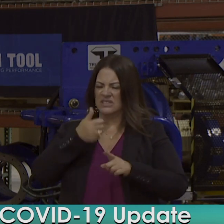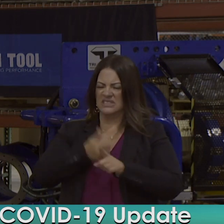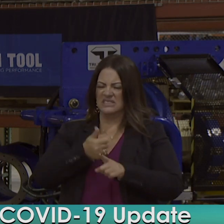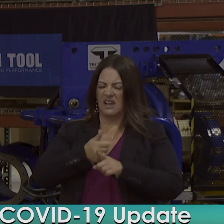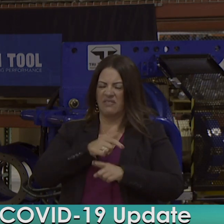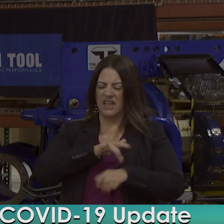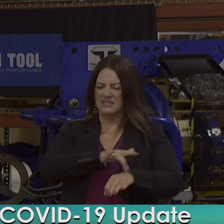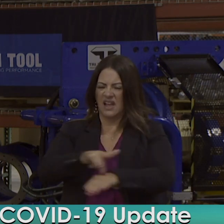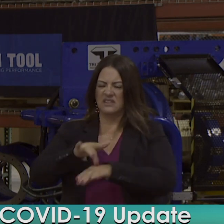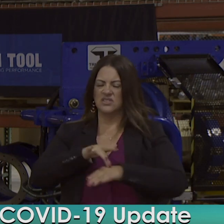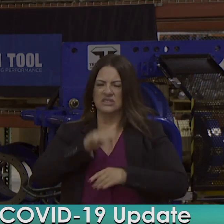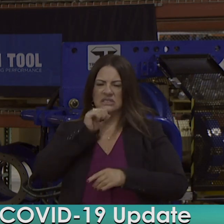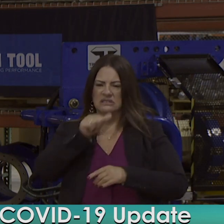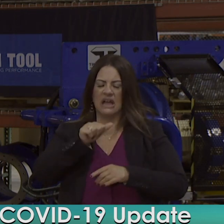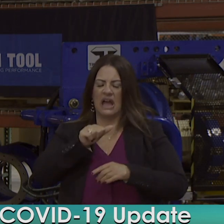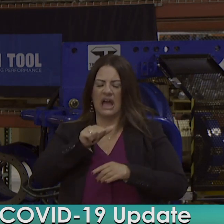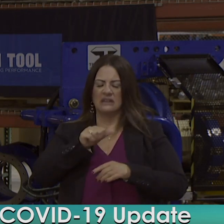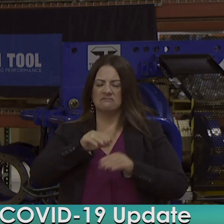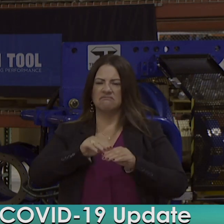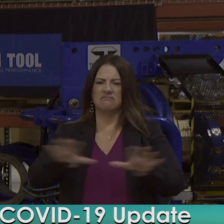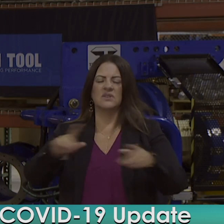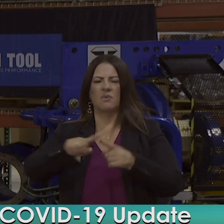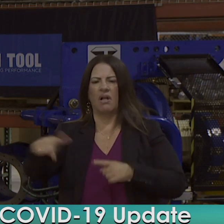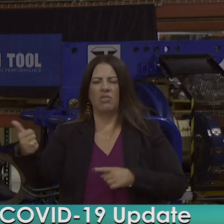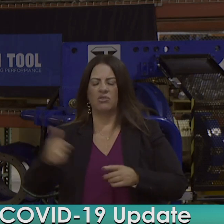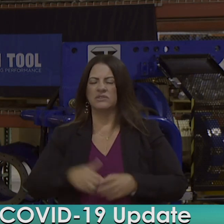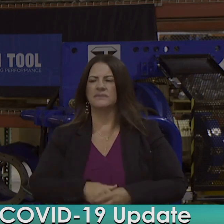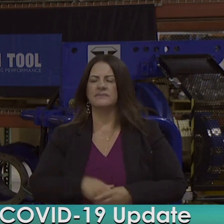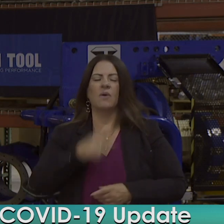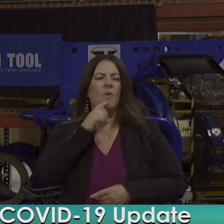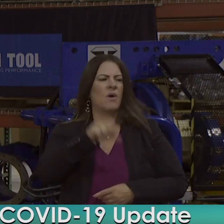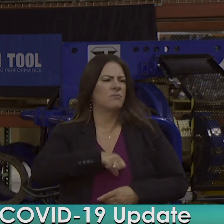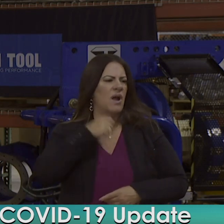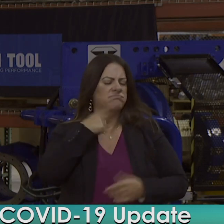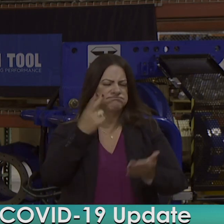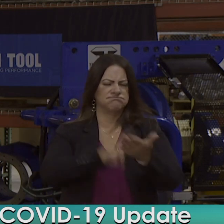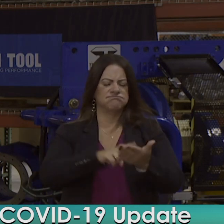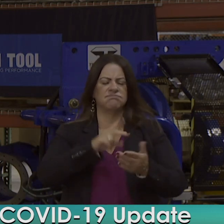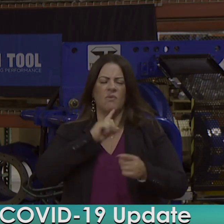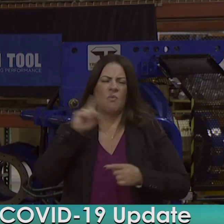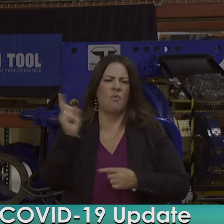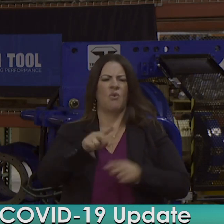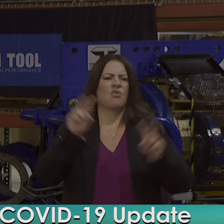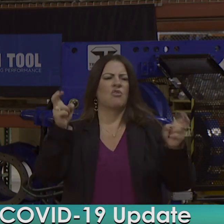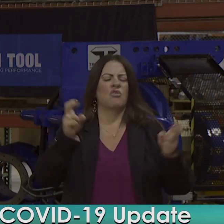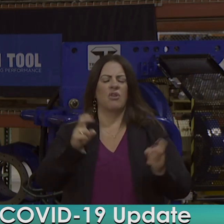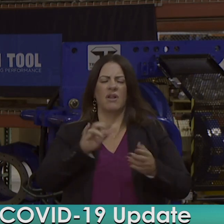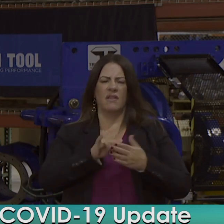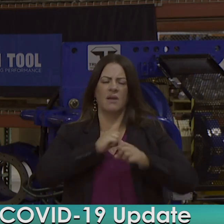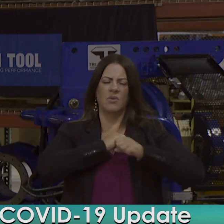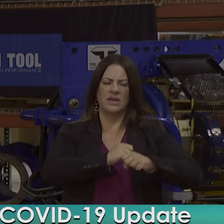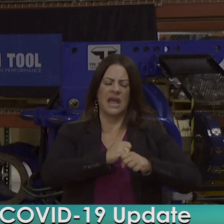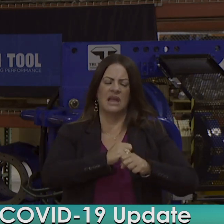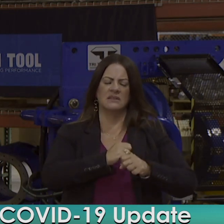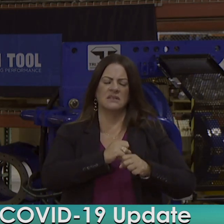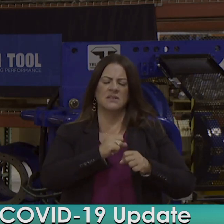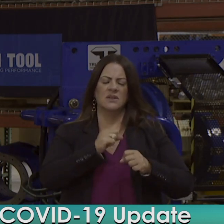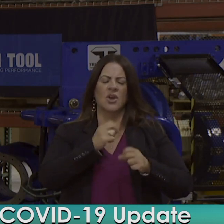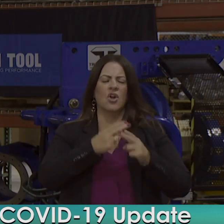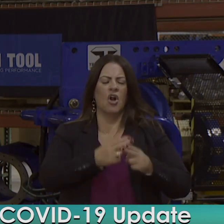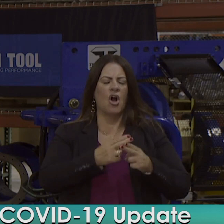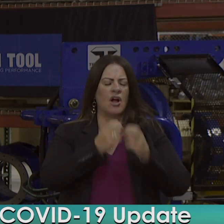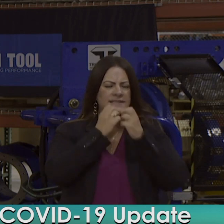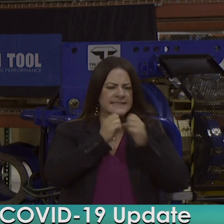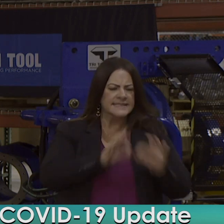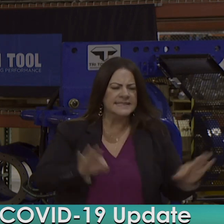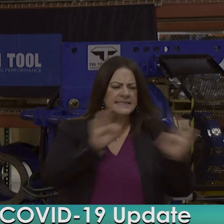was very proud to sign an executive order protecting critical essential workers and provide them sick